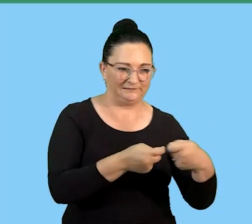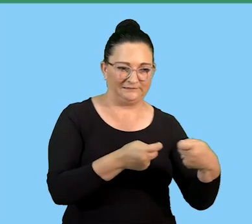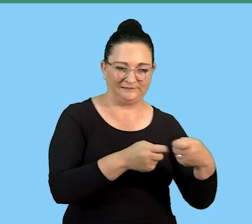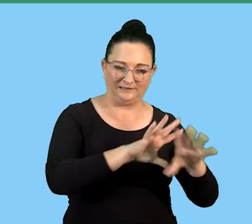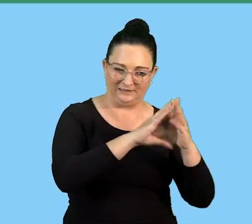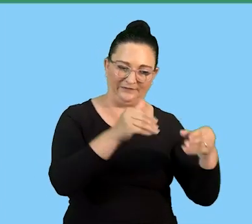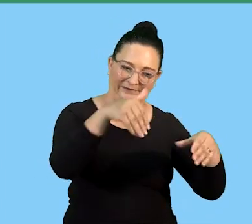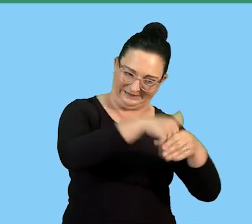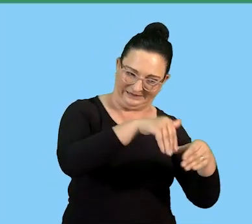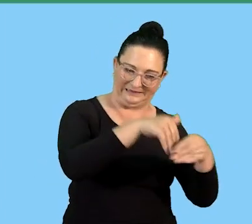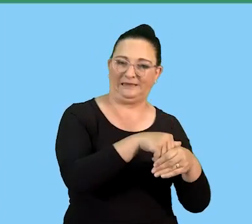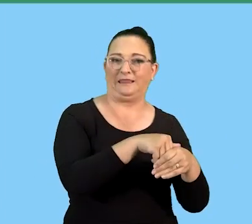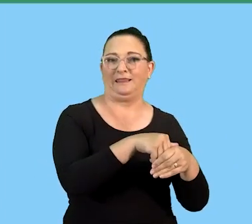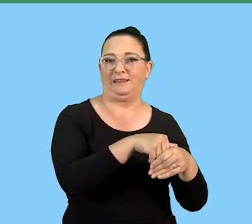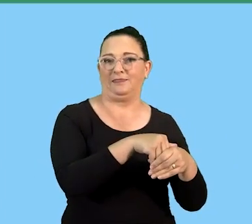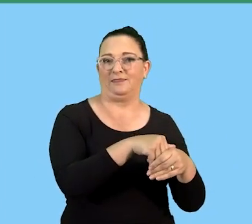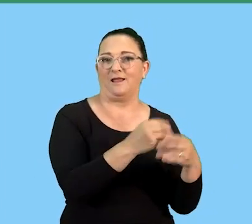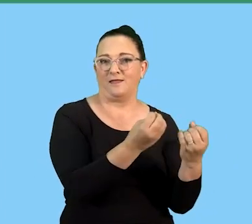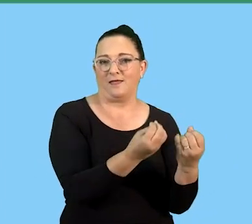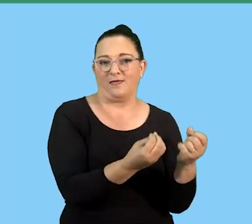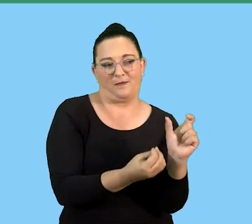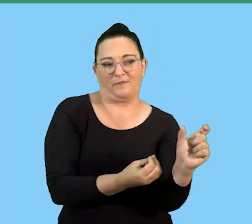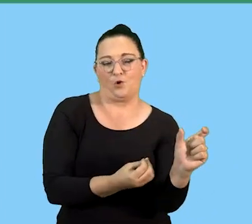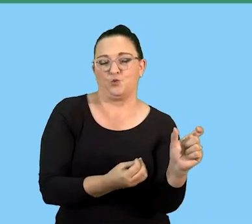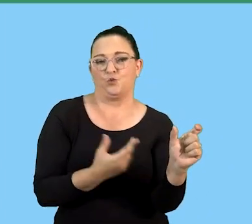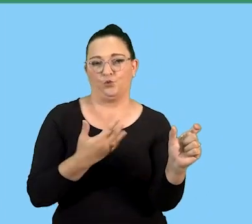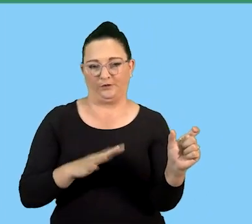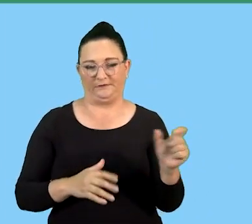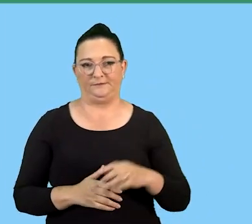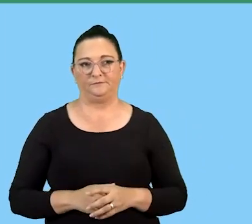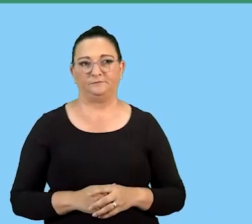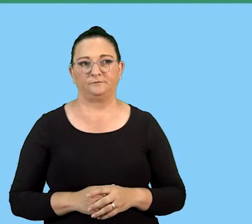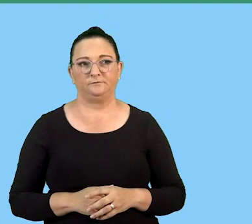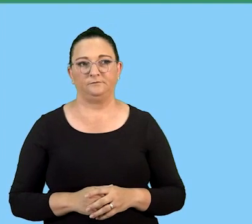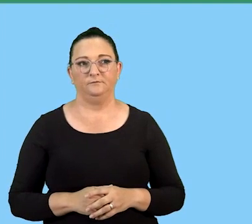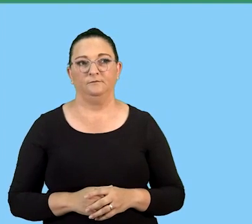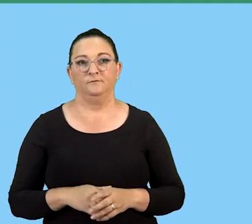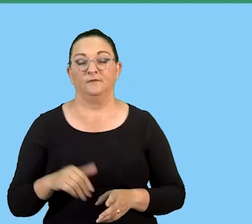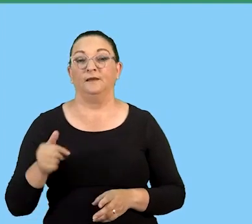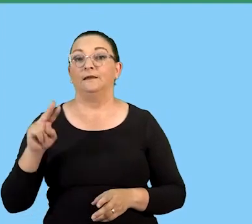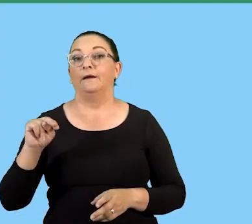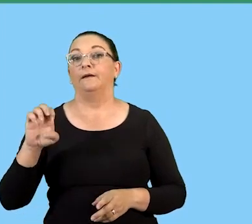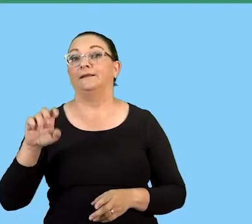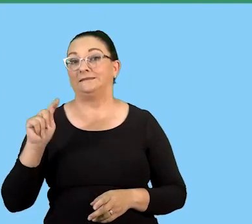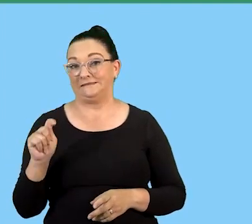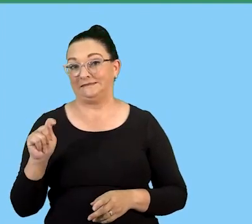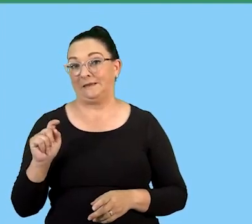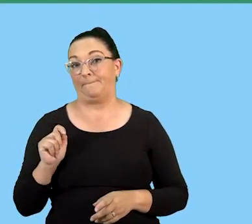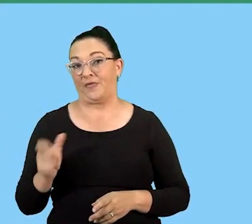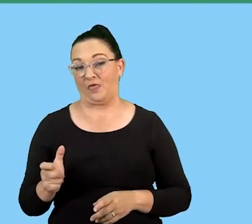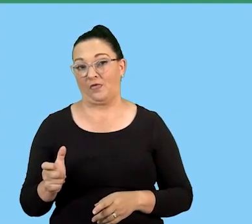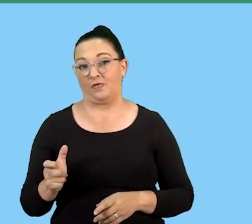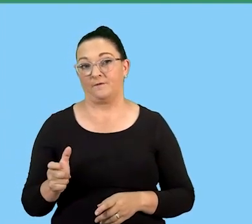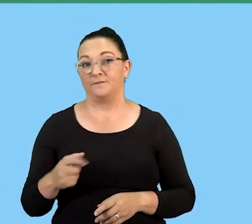have included already the amount for these things that I have mentioned. Then with net